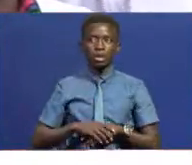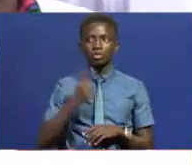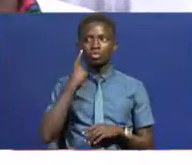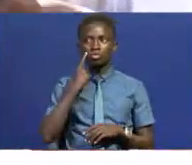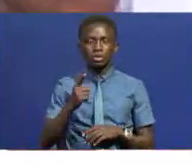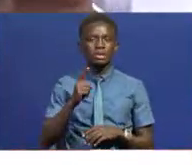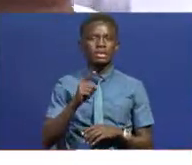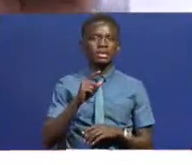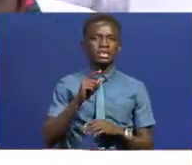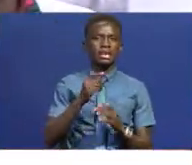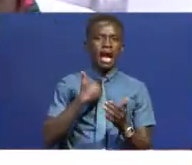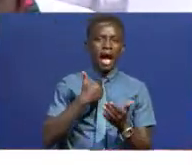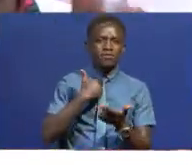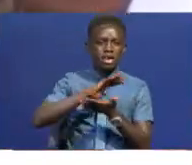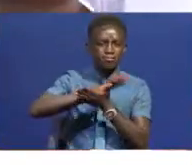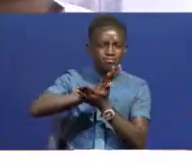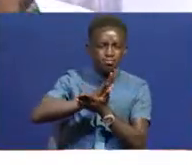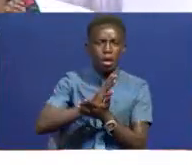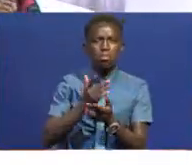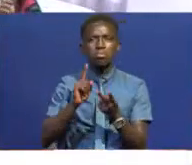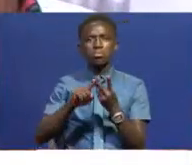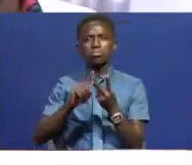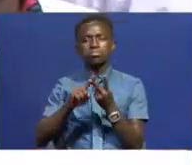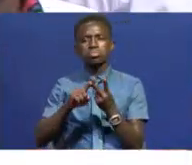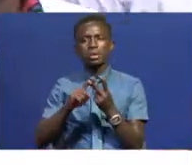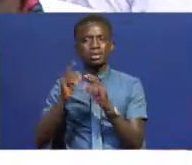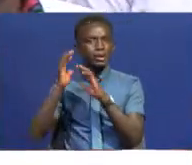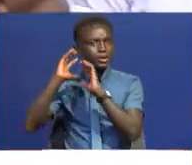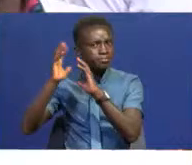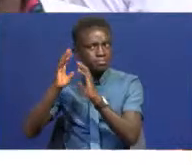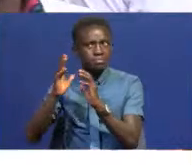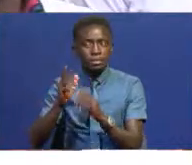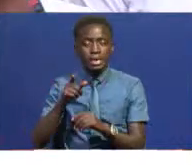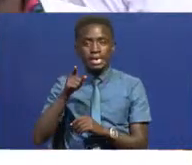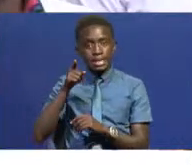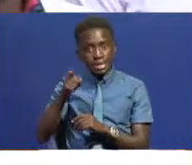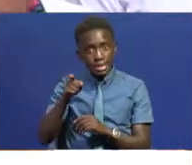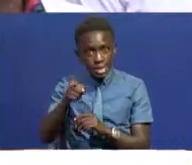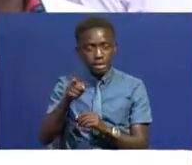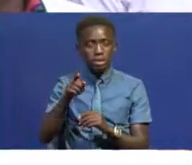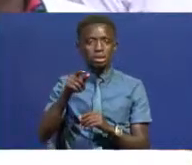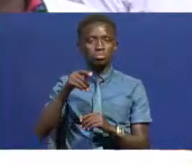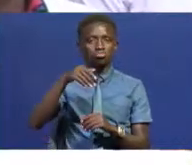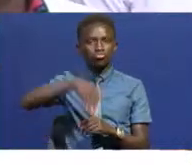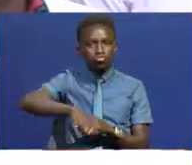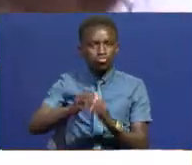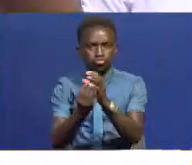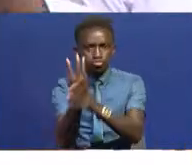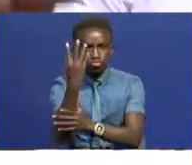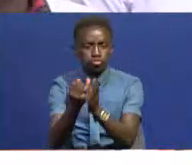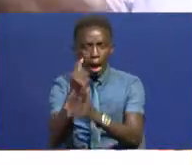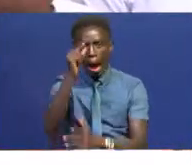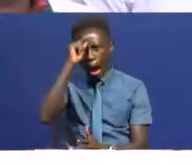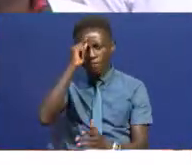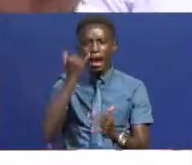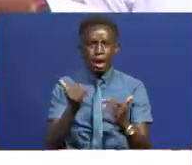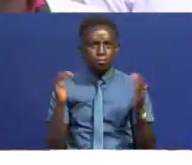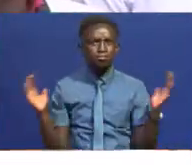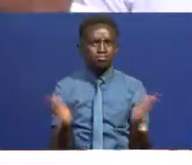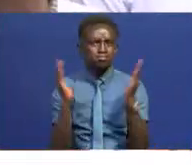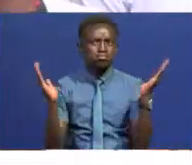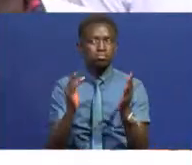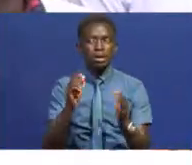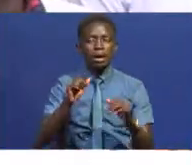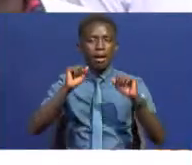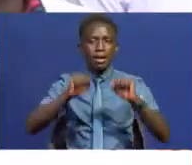are the priority the crops that the government is trying to promote so that we are able to bring